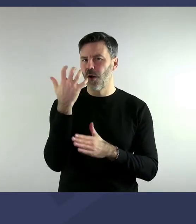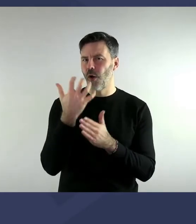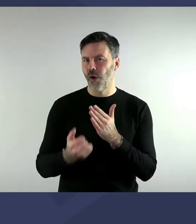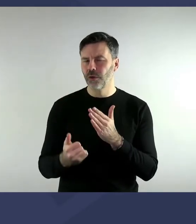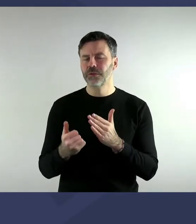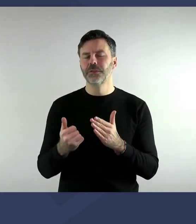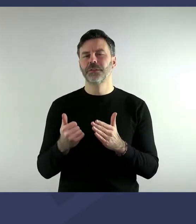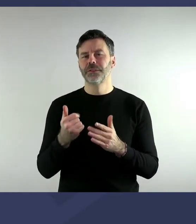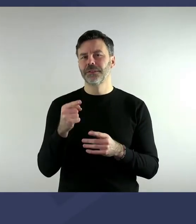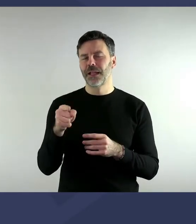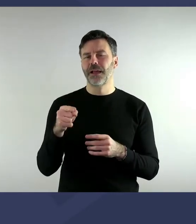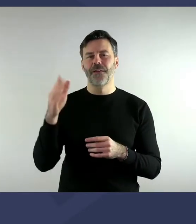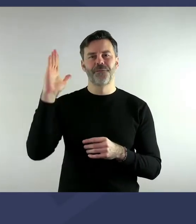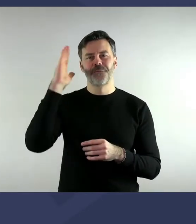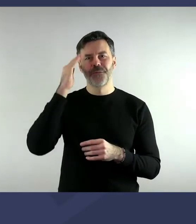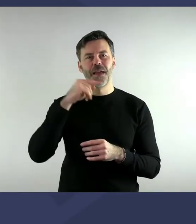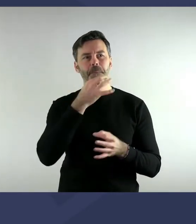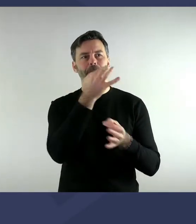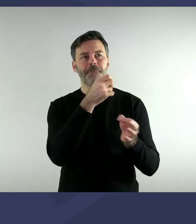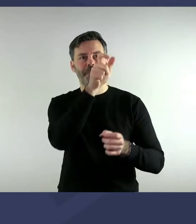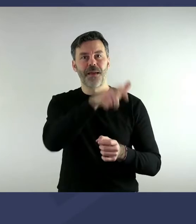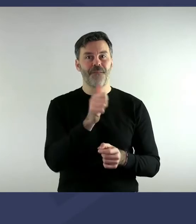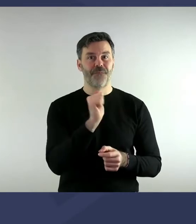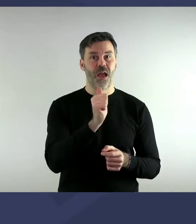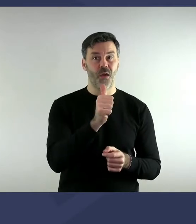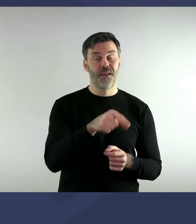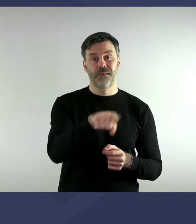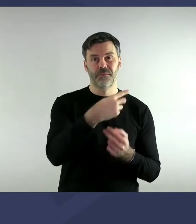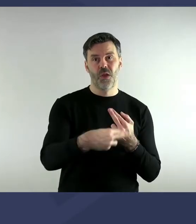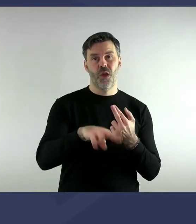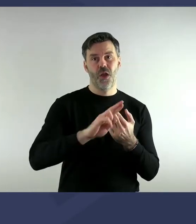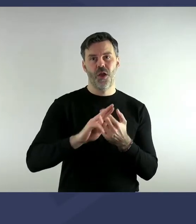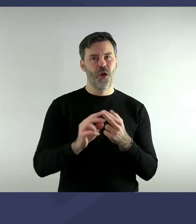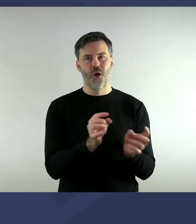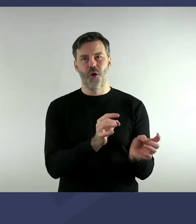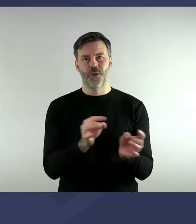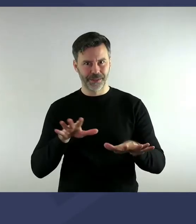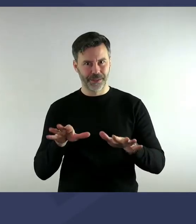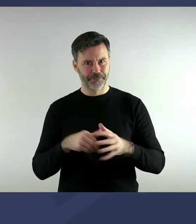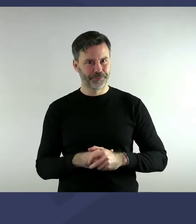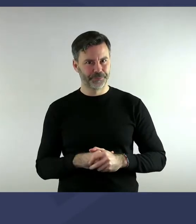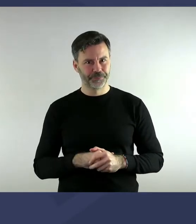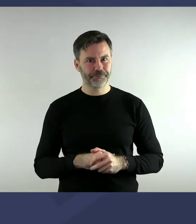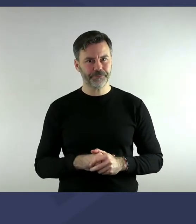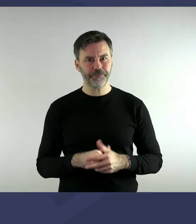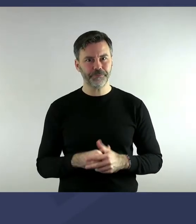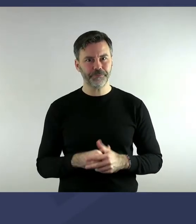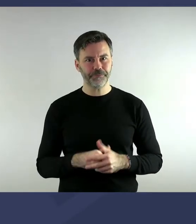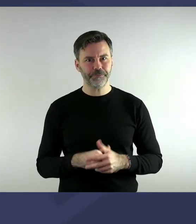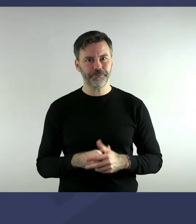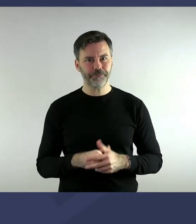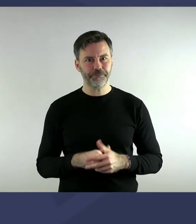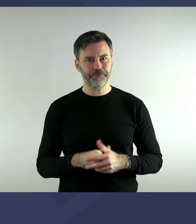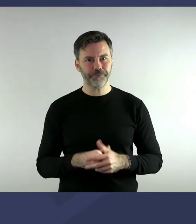important to have this active use of the knowledge of our experts. And with